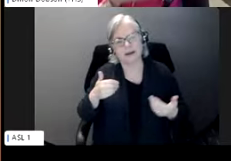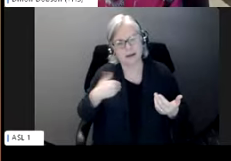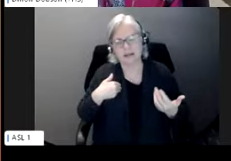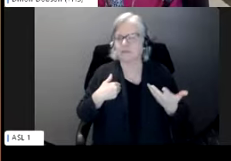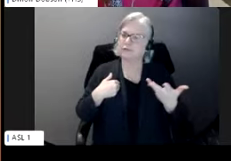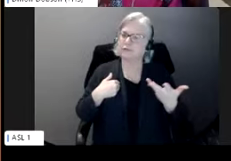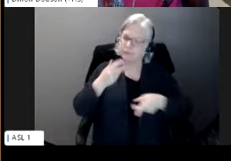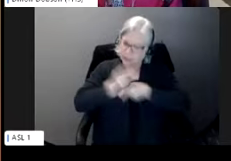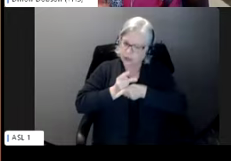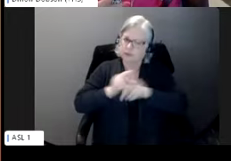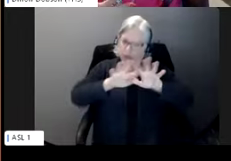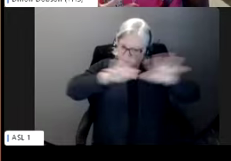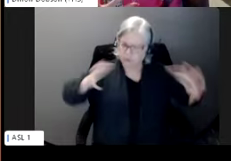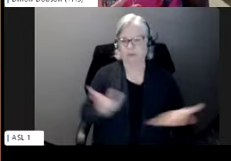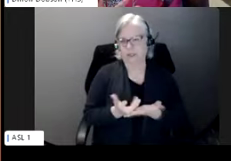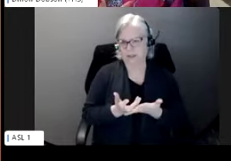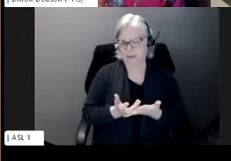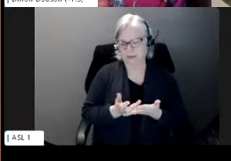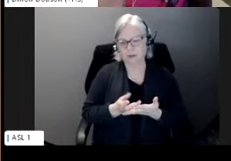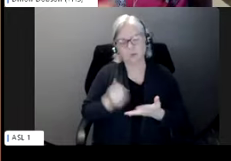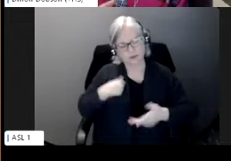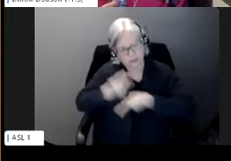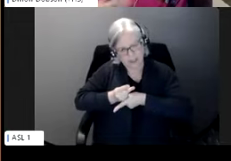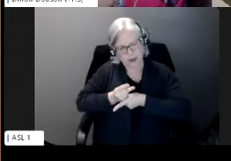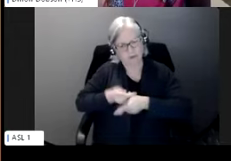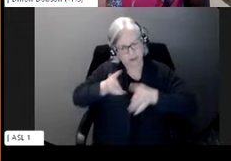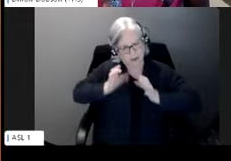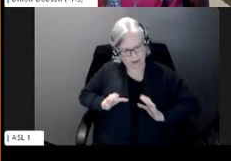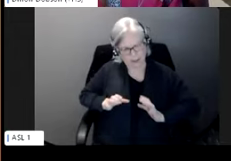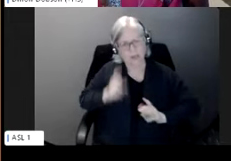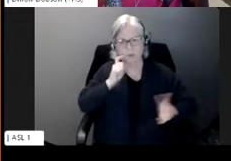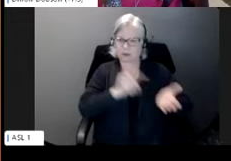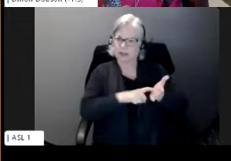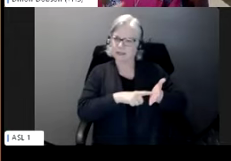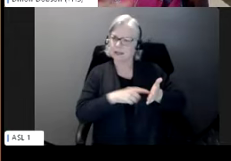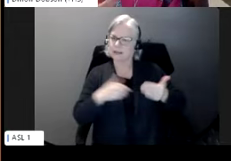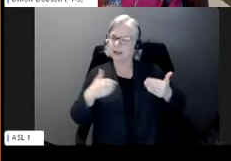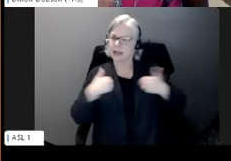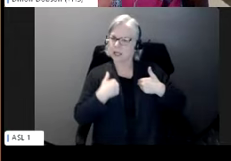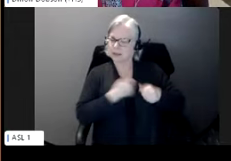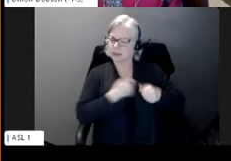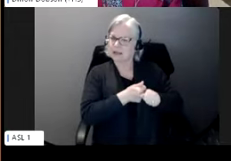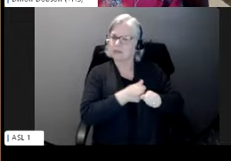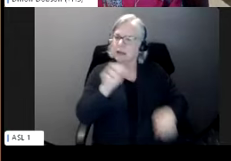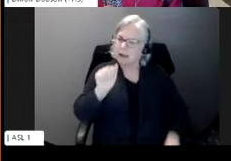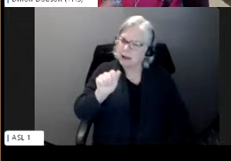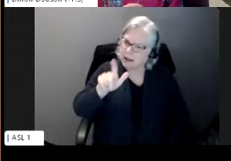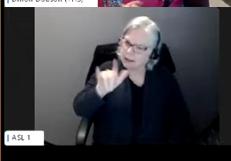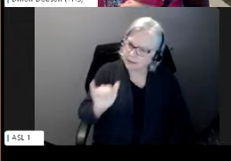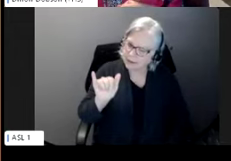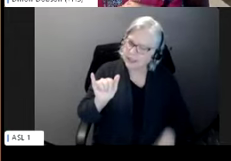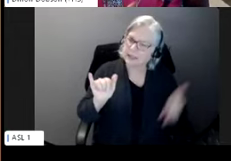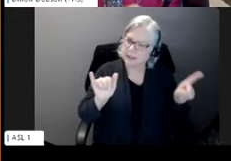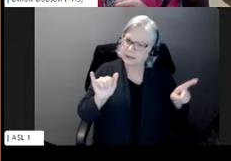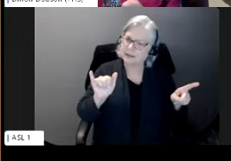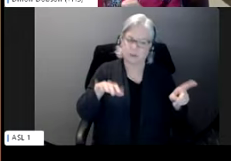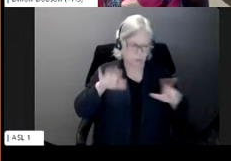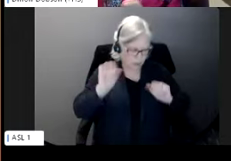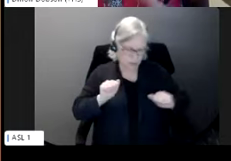that we're providing holistic client-centered care and we're recognizing animals as allies, right, in being able to meet clients'